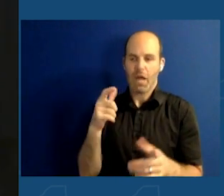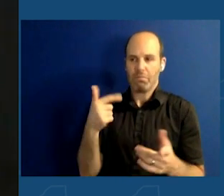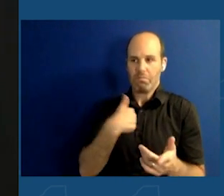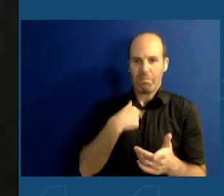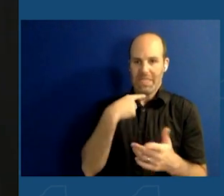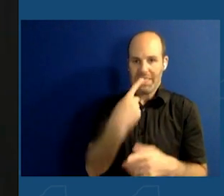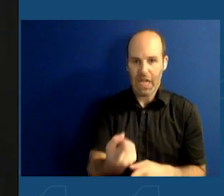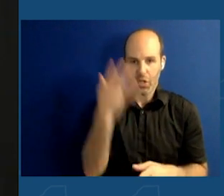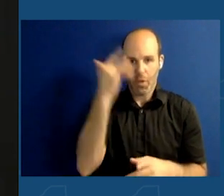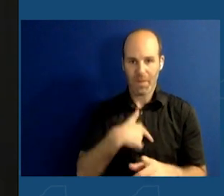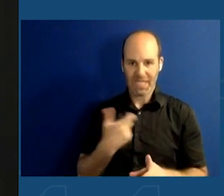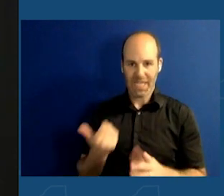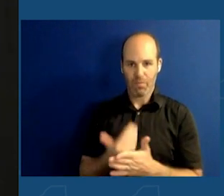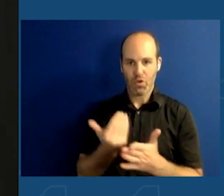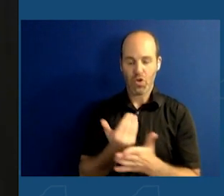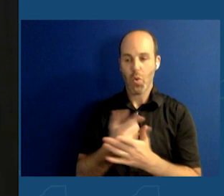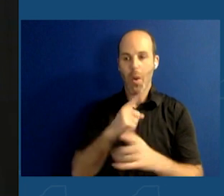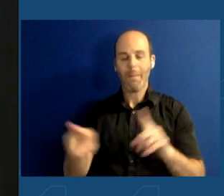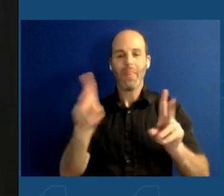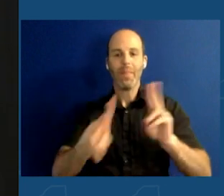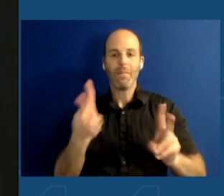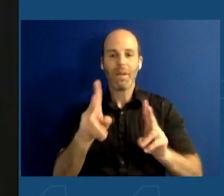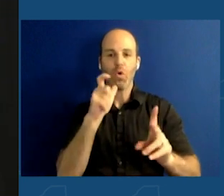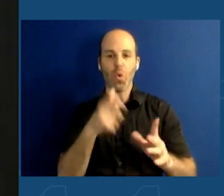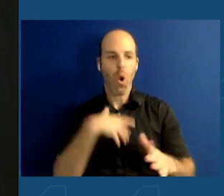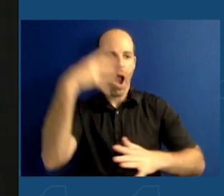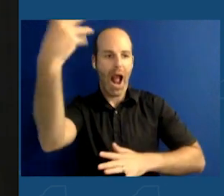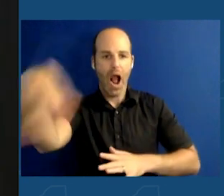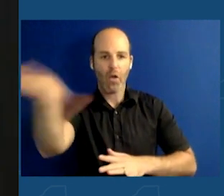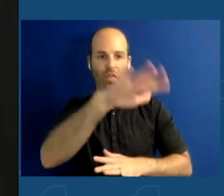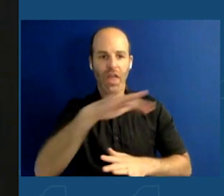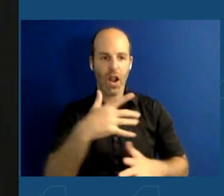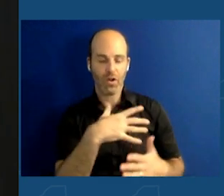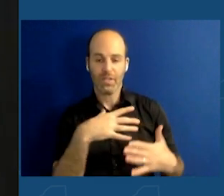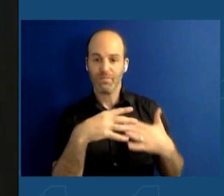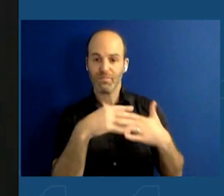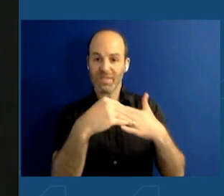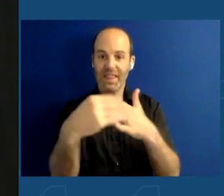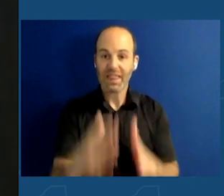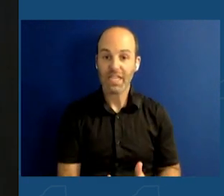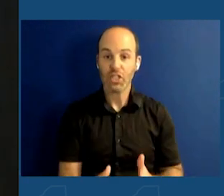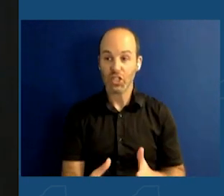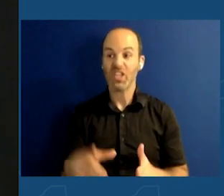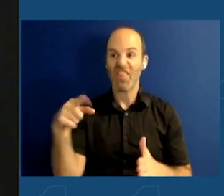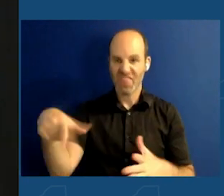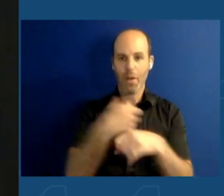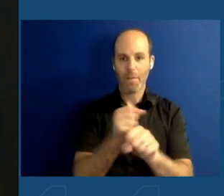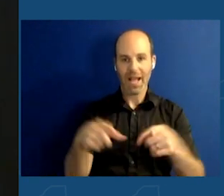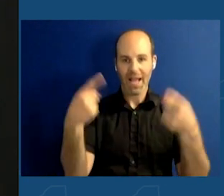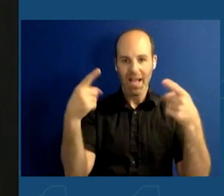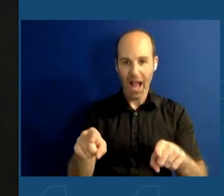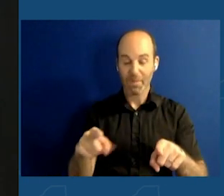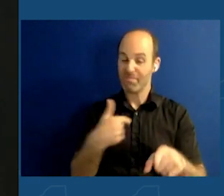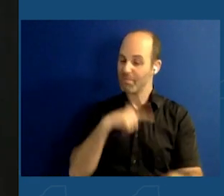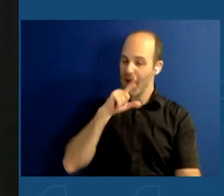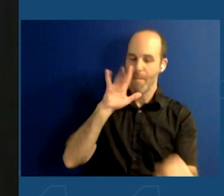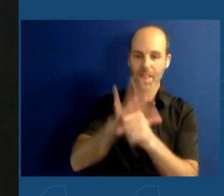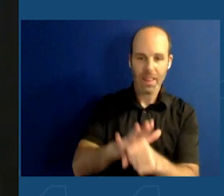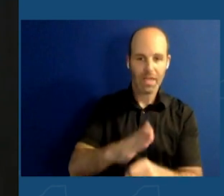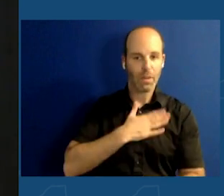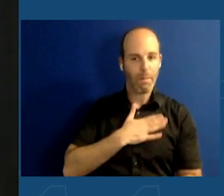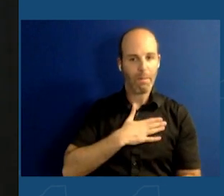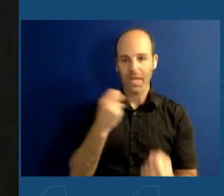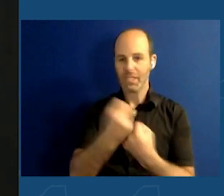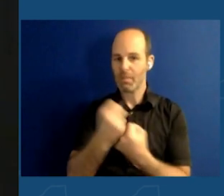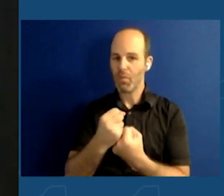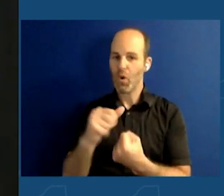people out there in law enforcement community to make this happen. So I pledge my support and ATF support for this effort. I thank you all